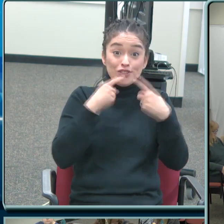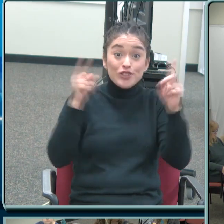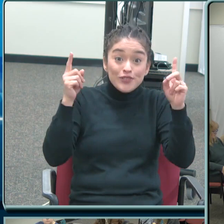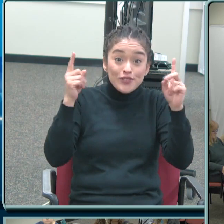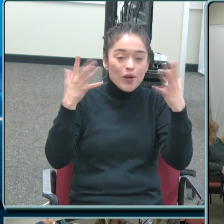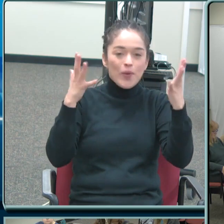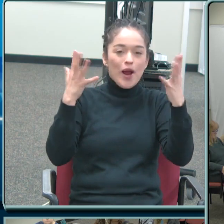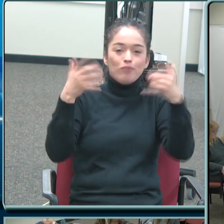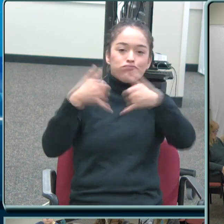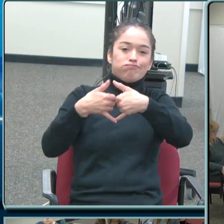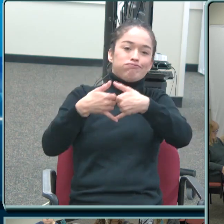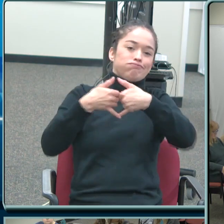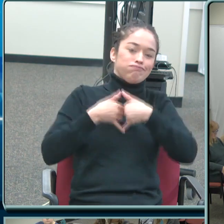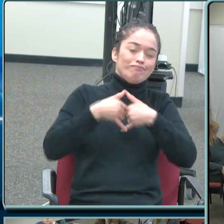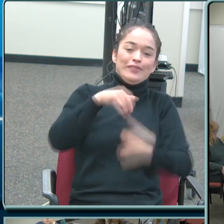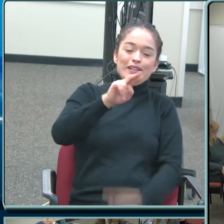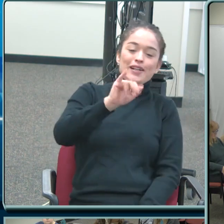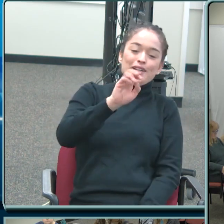national